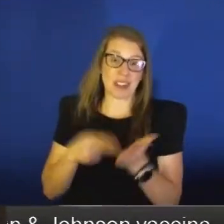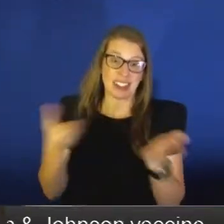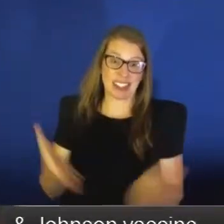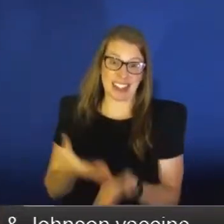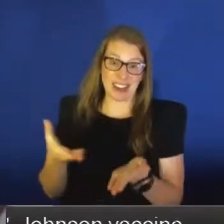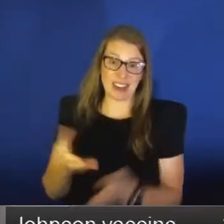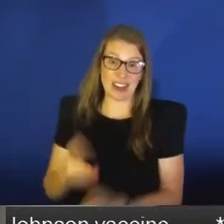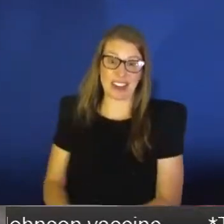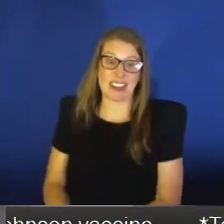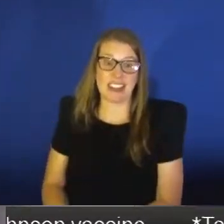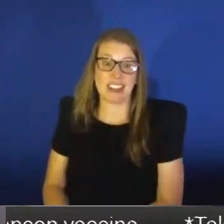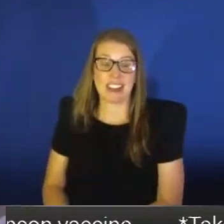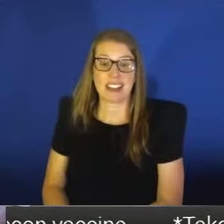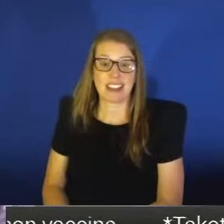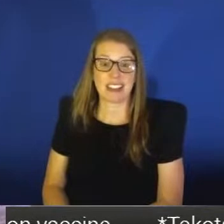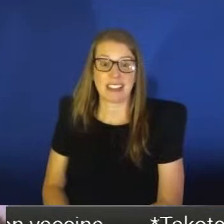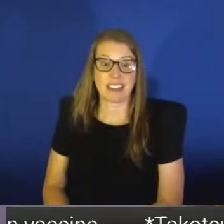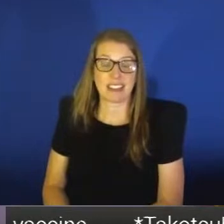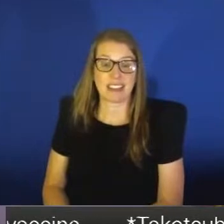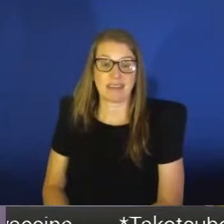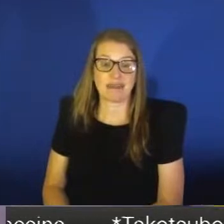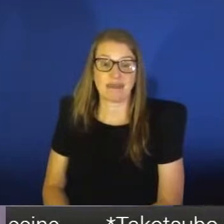and our mothers for Mother's Day.